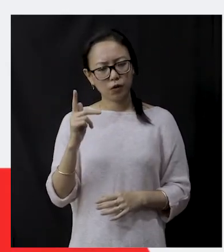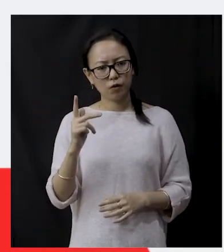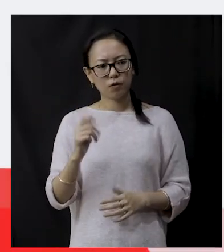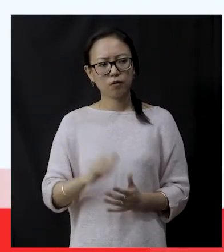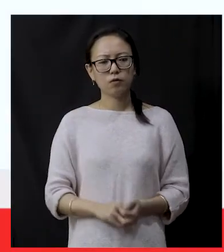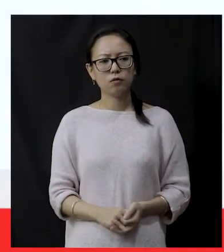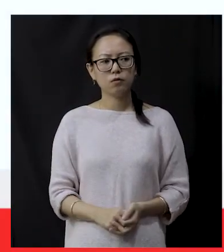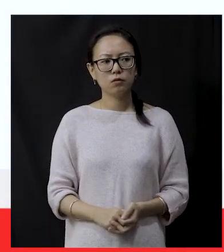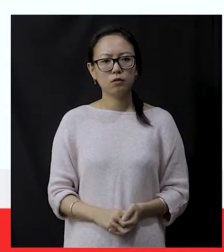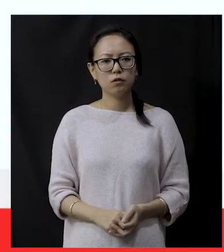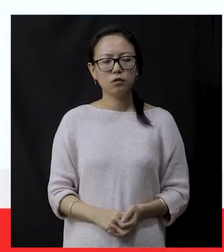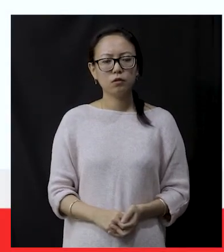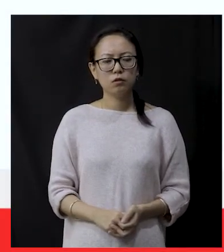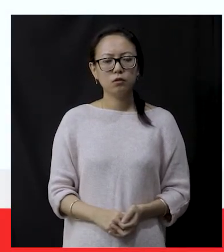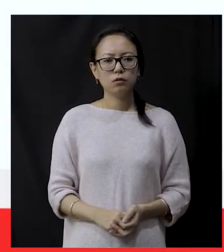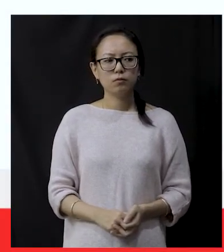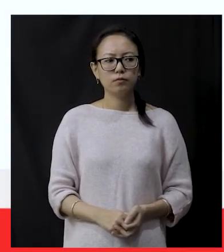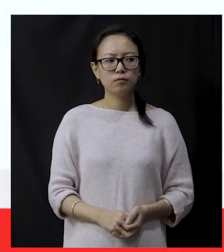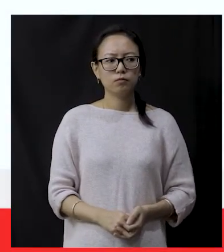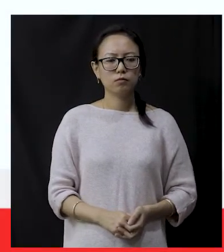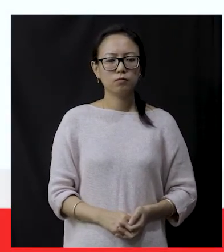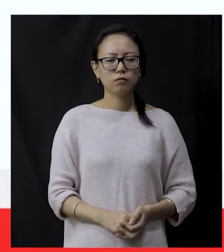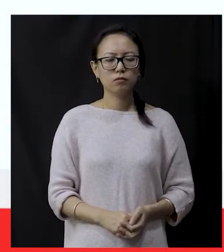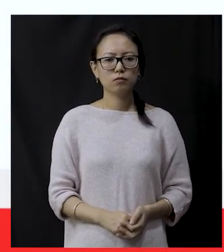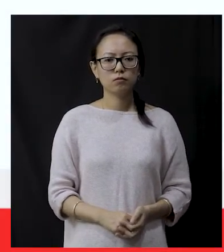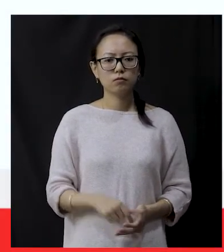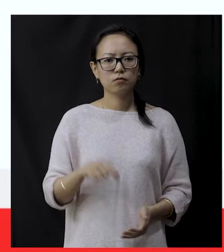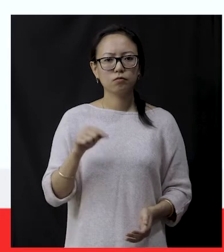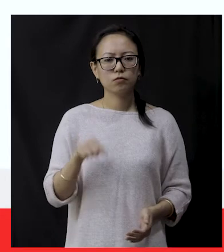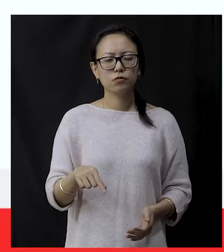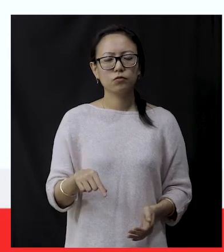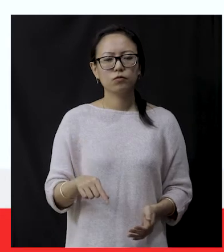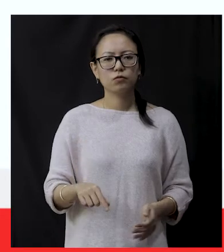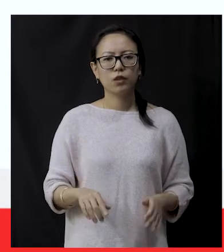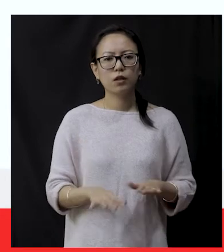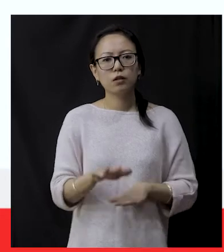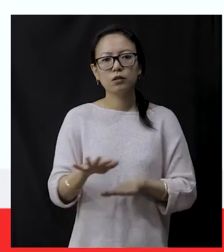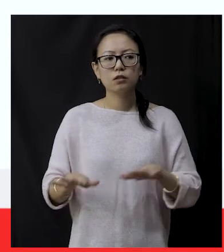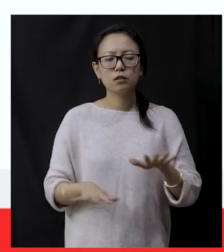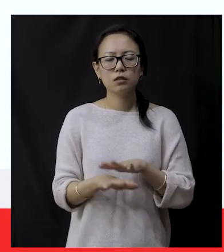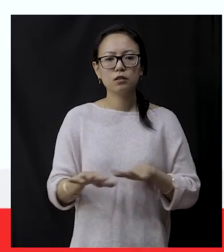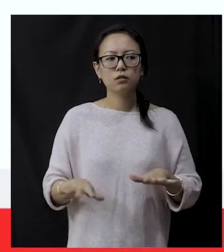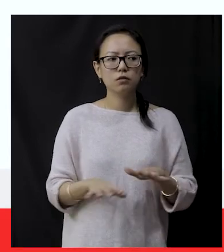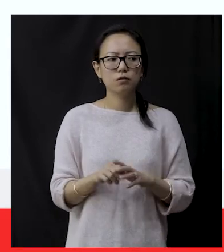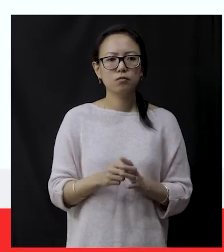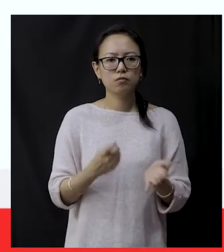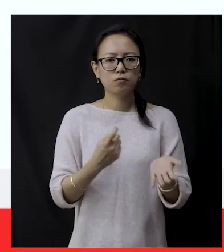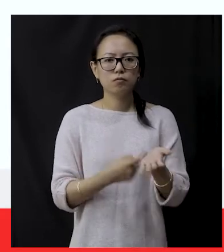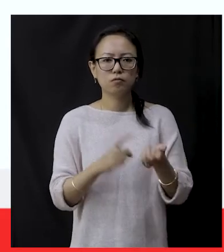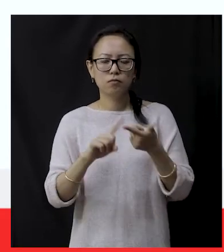students, we are going to discuss about the revolution of the Earth.